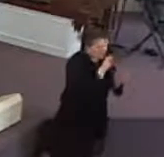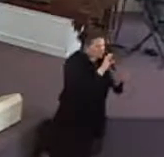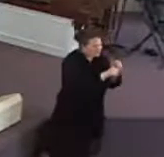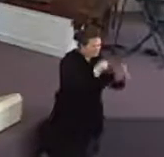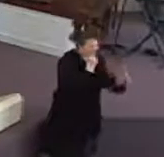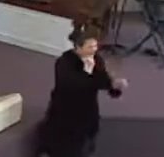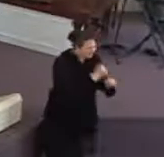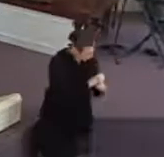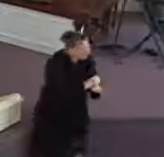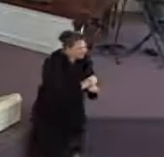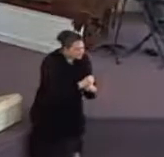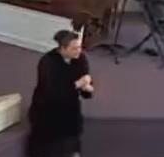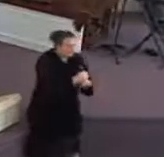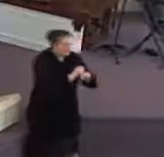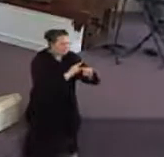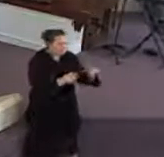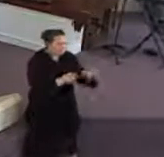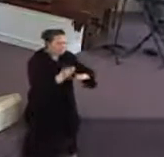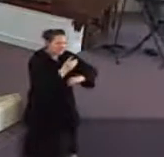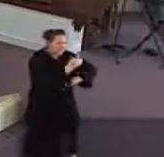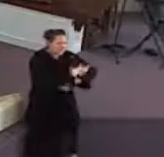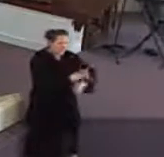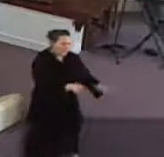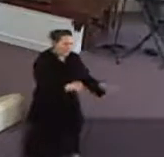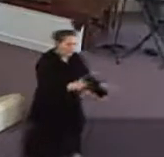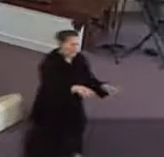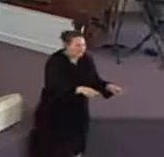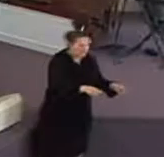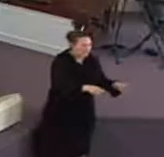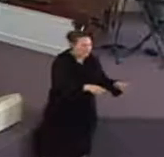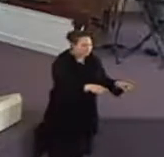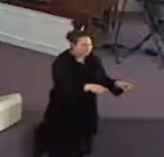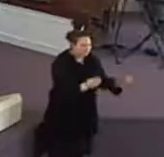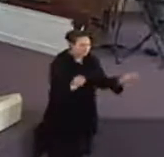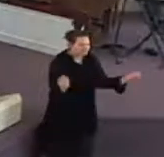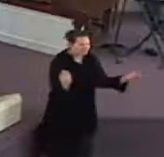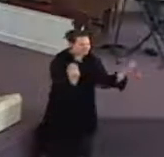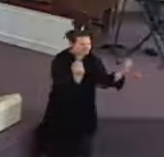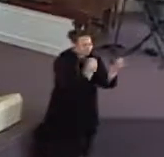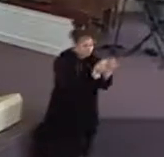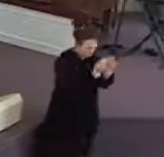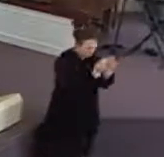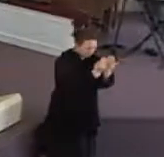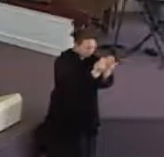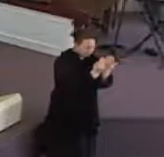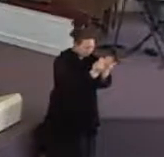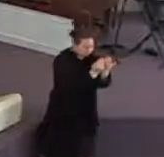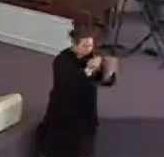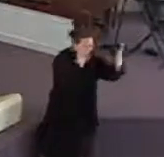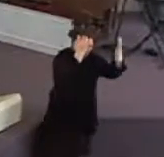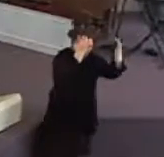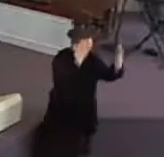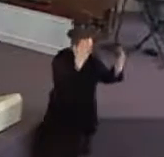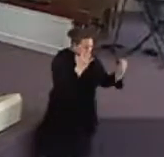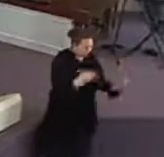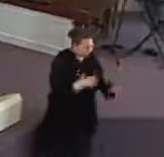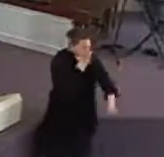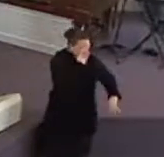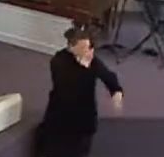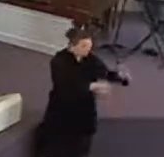But the day came. The door was closed. The rains came. Judgment prevailed. Amen. And